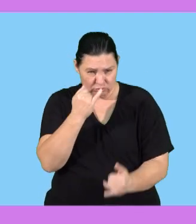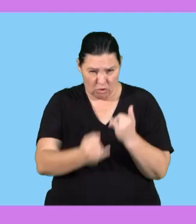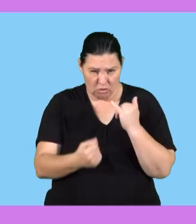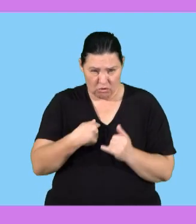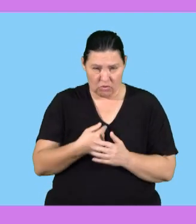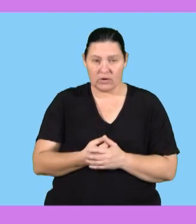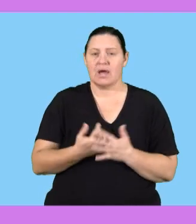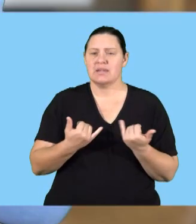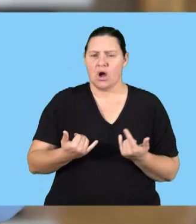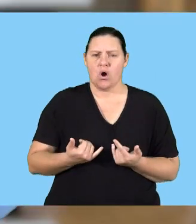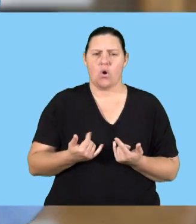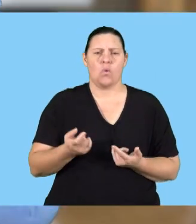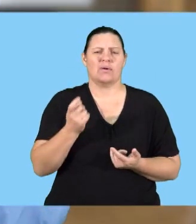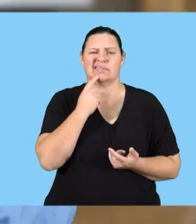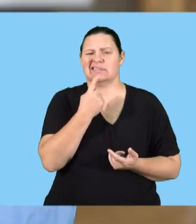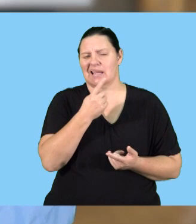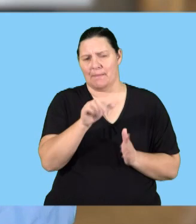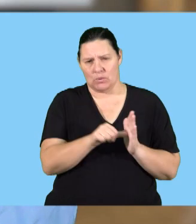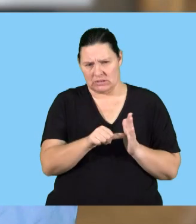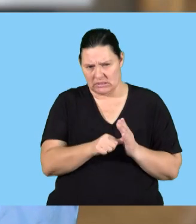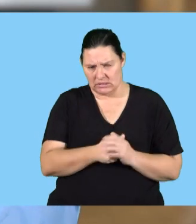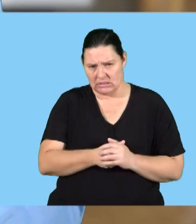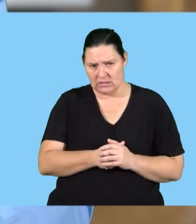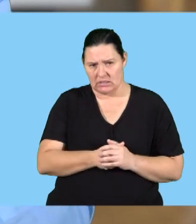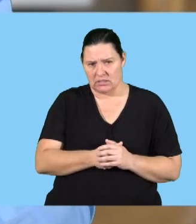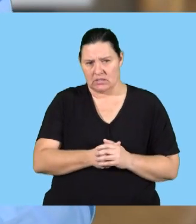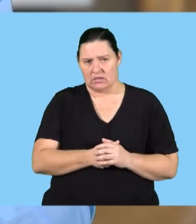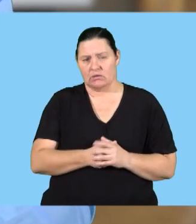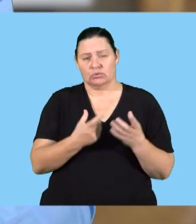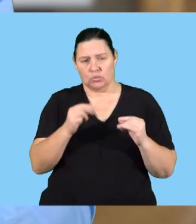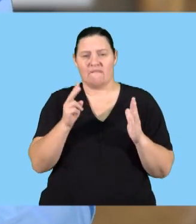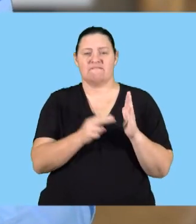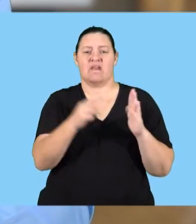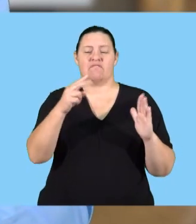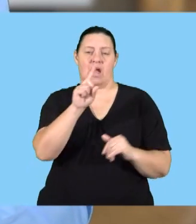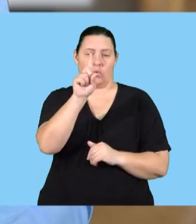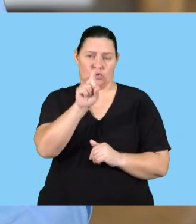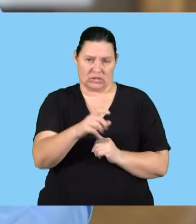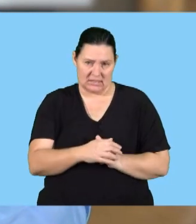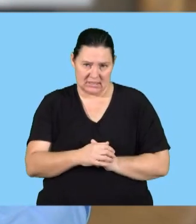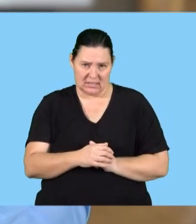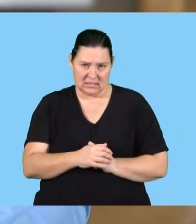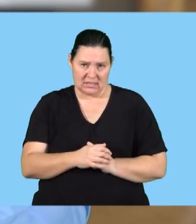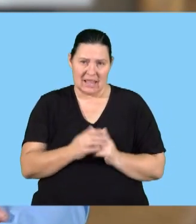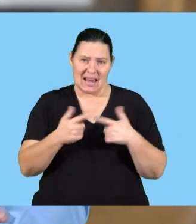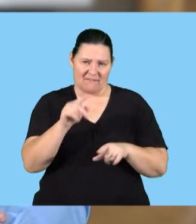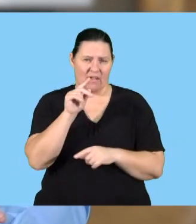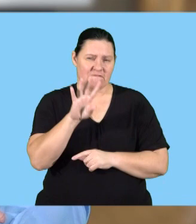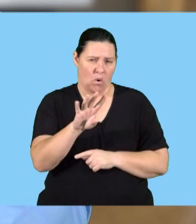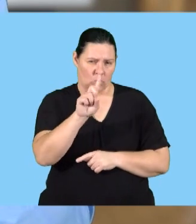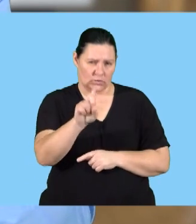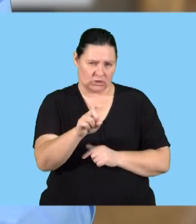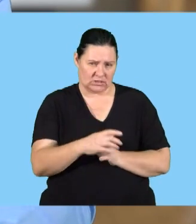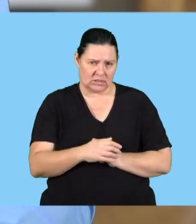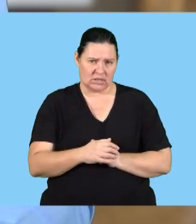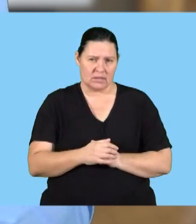not. Guys, now let me just quickly say something important to you. When we do a verify question, and this is a level 4 type of